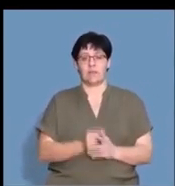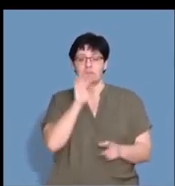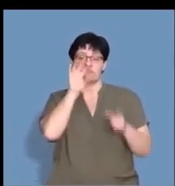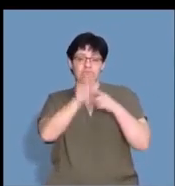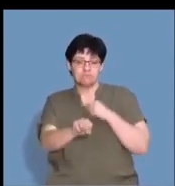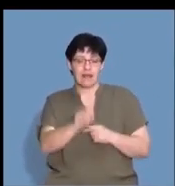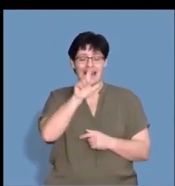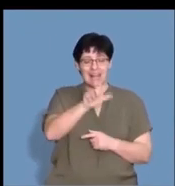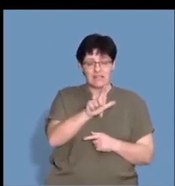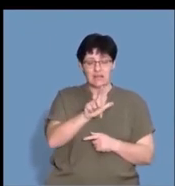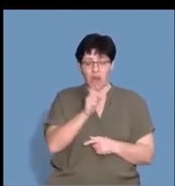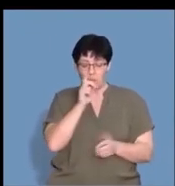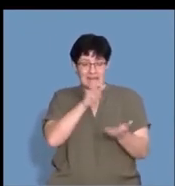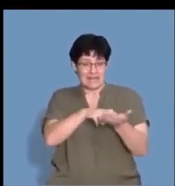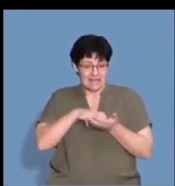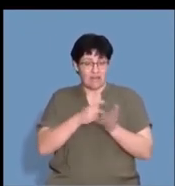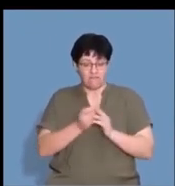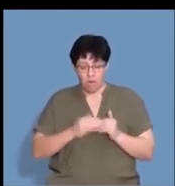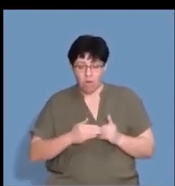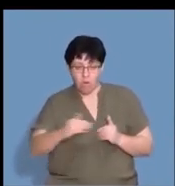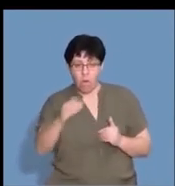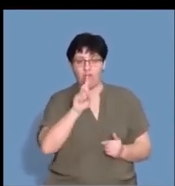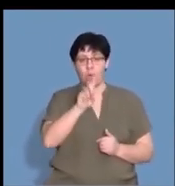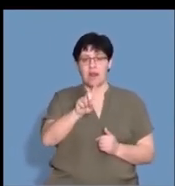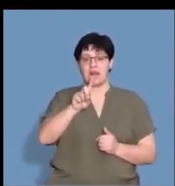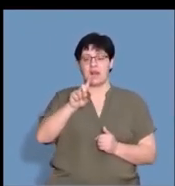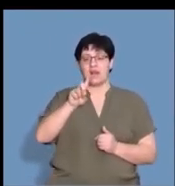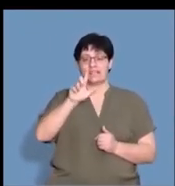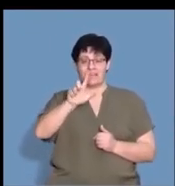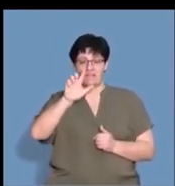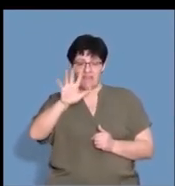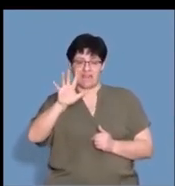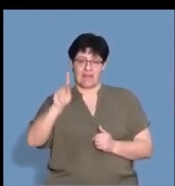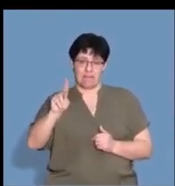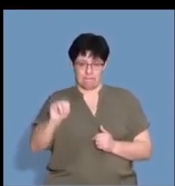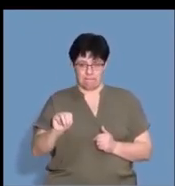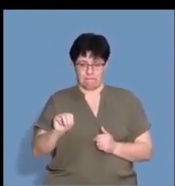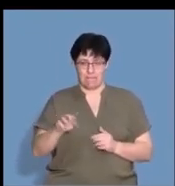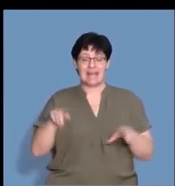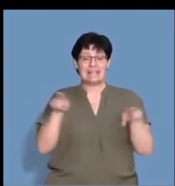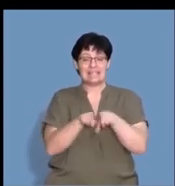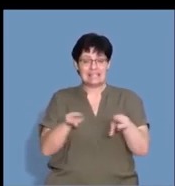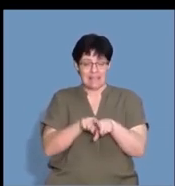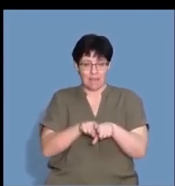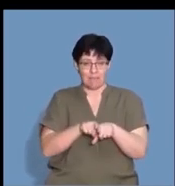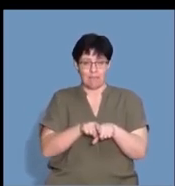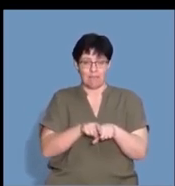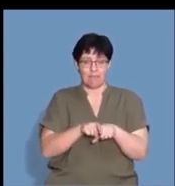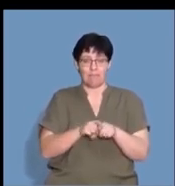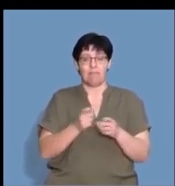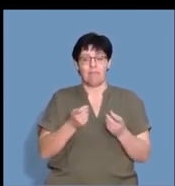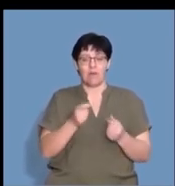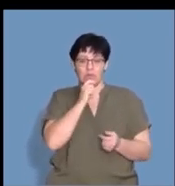Determine the litres of fuel required for a distance of 175 kilometres at the same rate